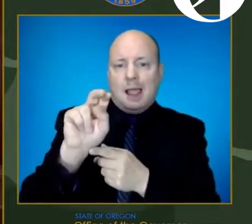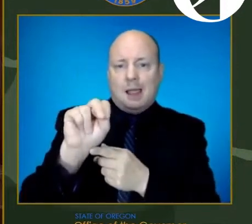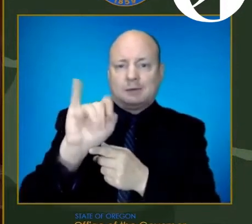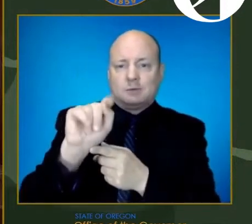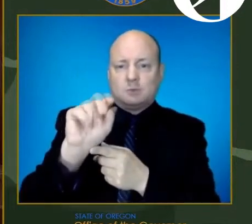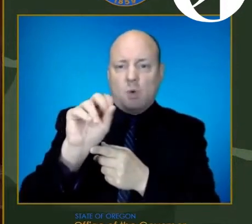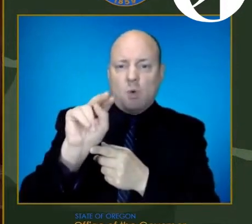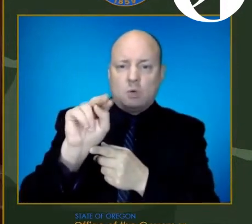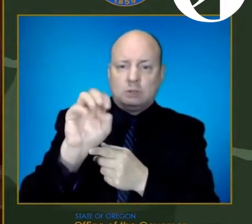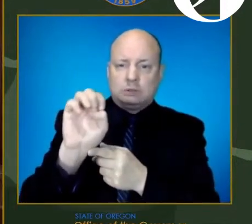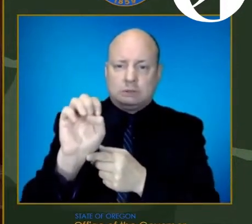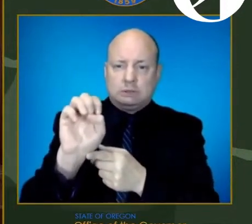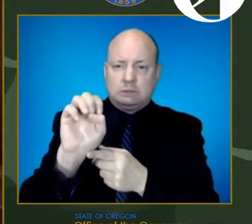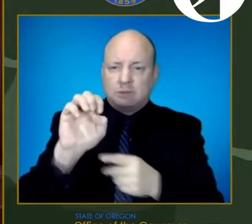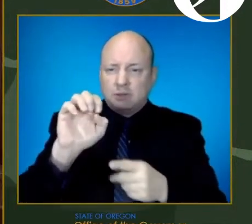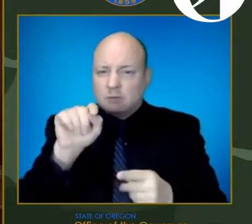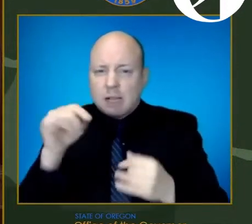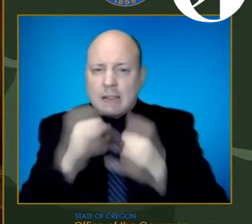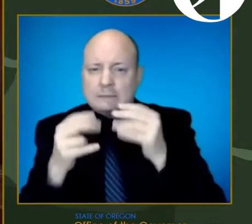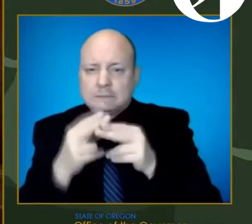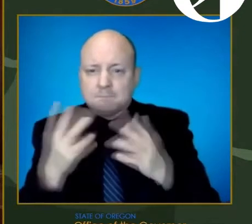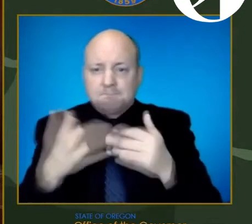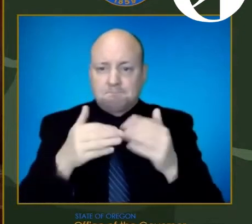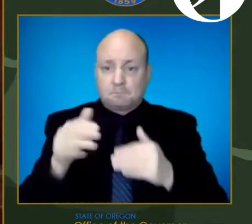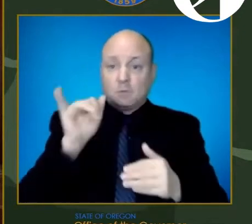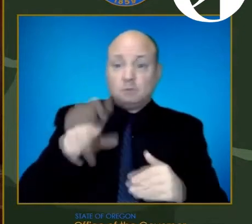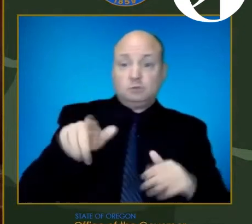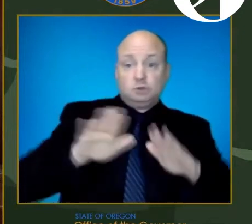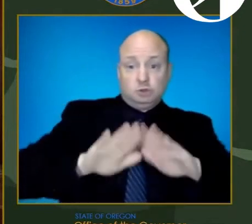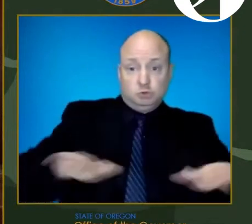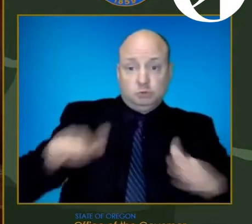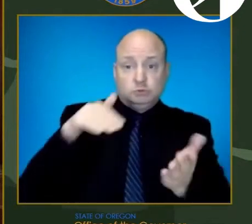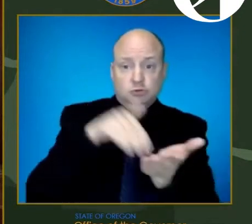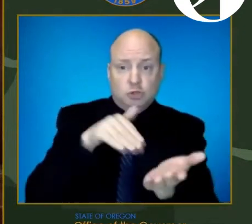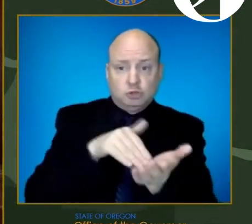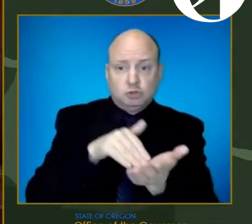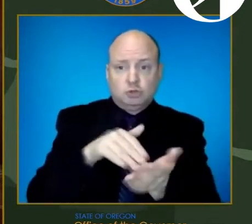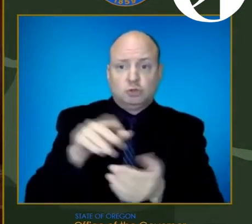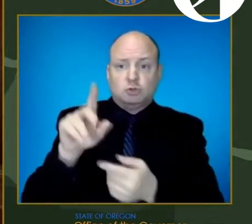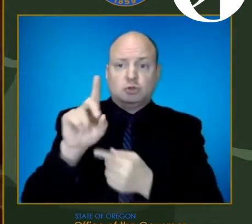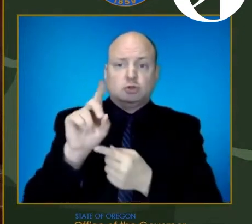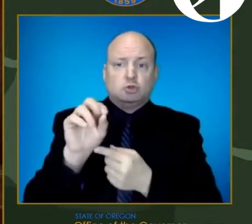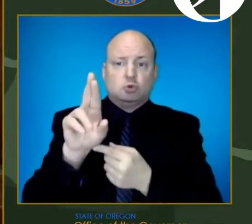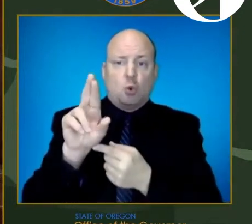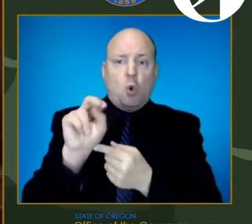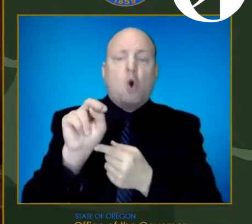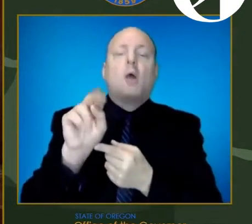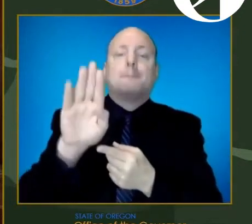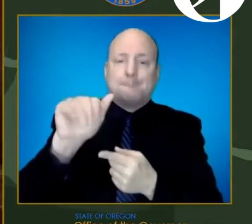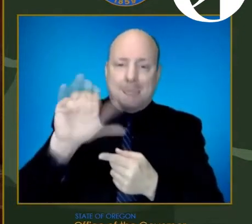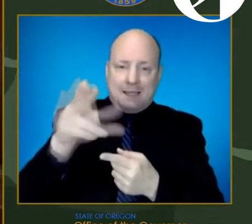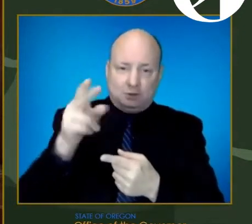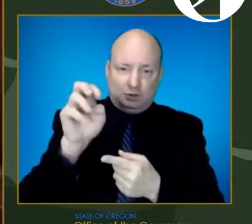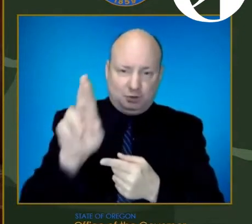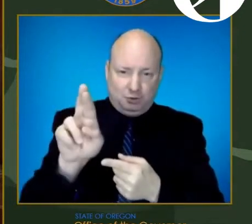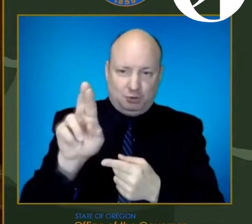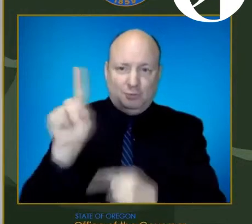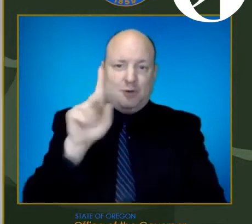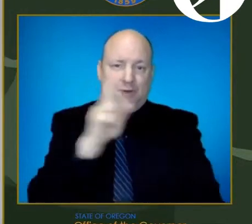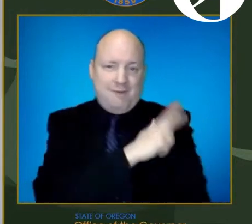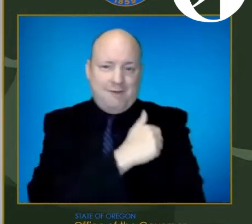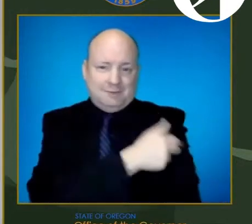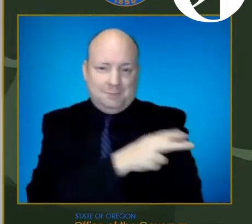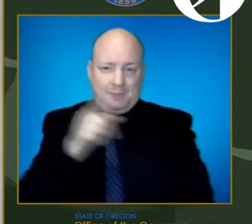a pediatrician at Dornbecker Children's Hospital who is living through the pandemic through our children's